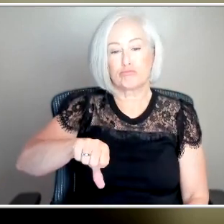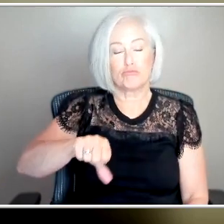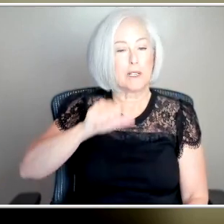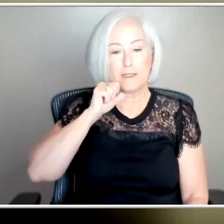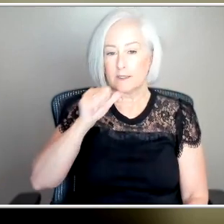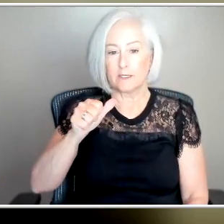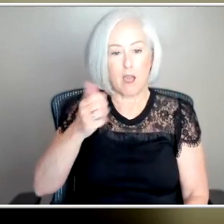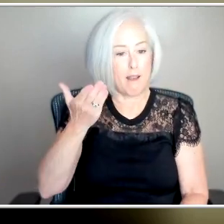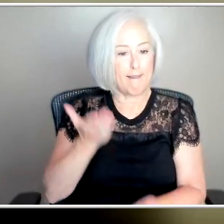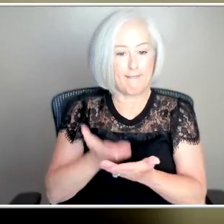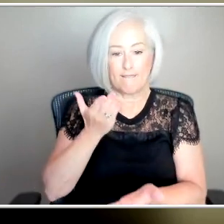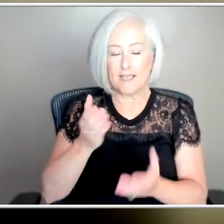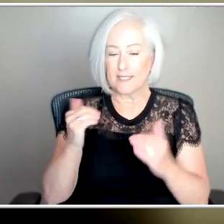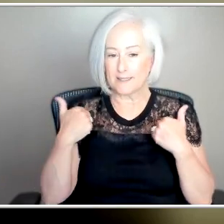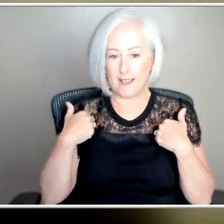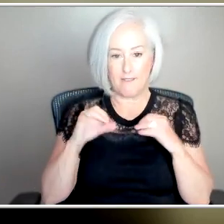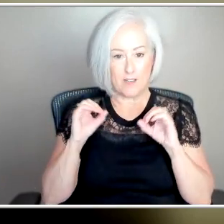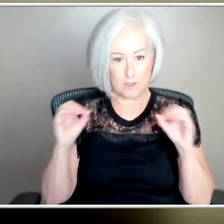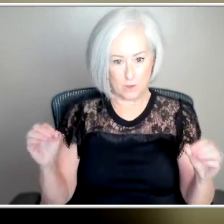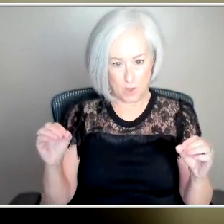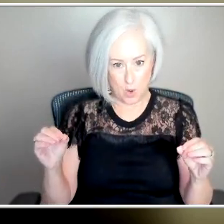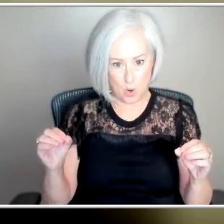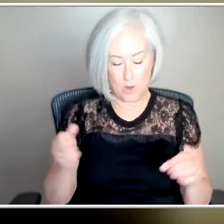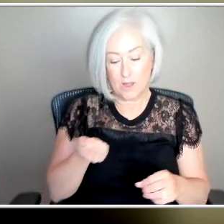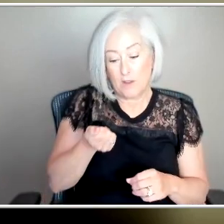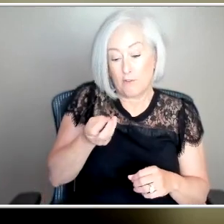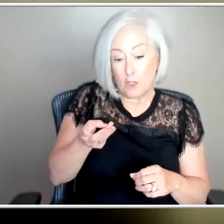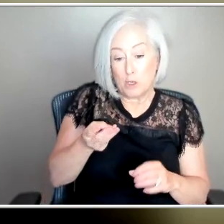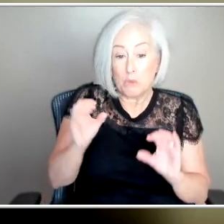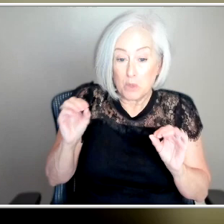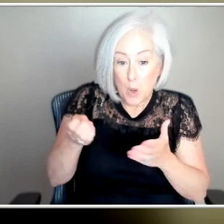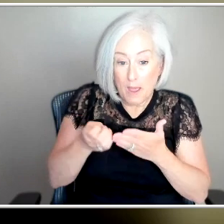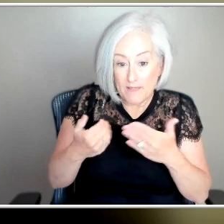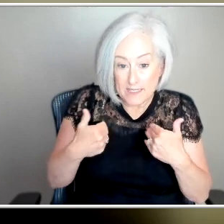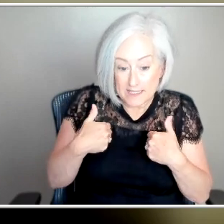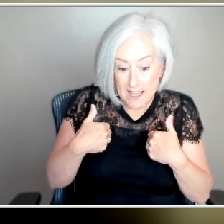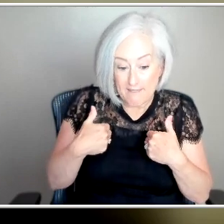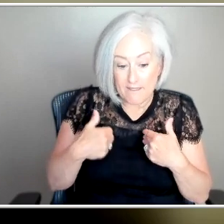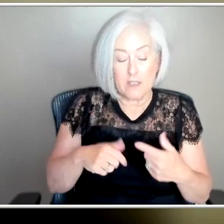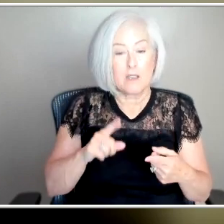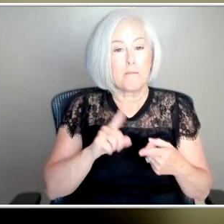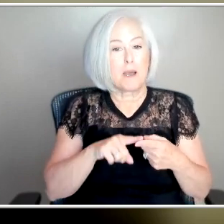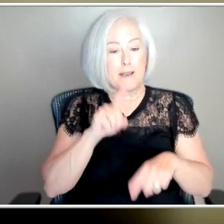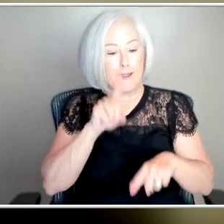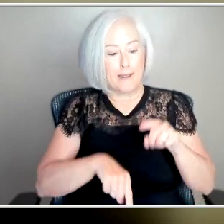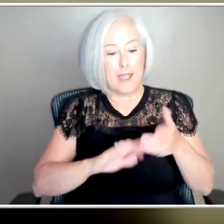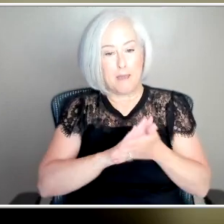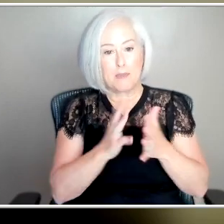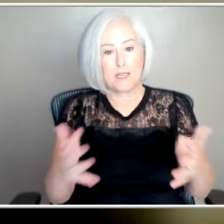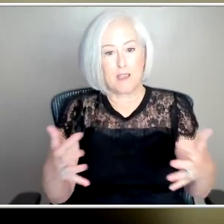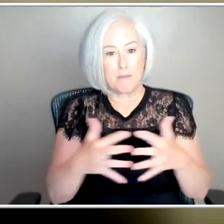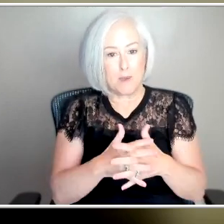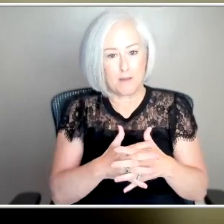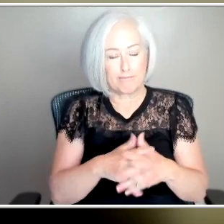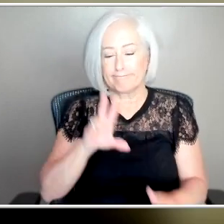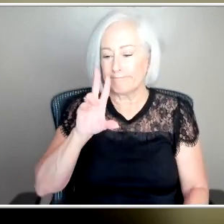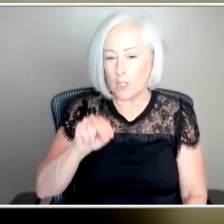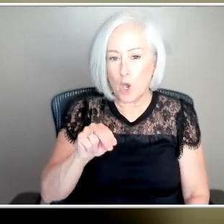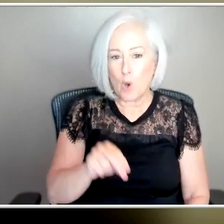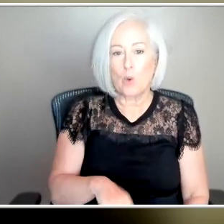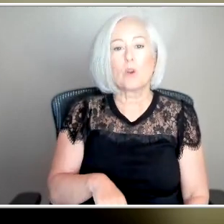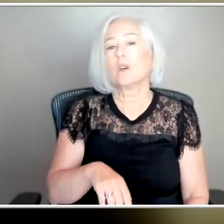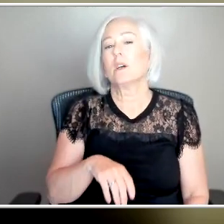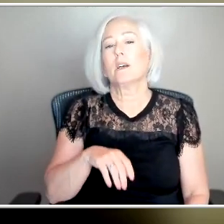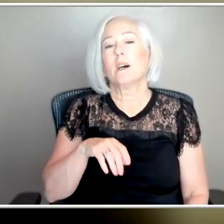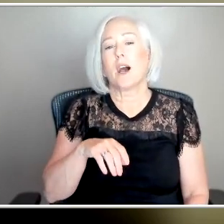sufficient evidence for or against, but they rejected things like female infertility, Guillain-Barré syndrome, which is a